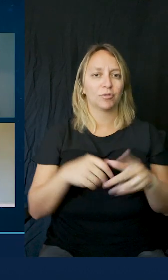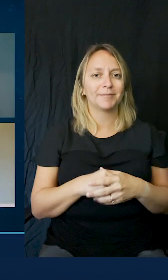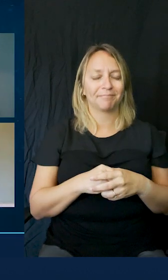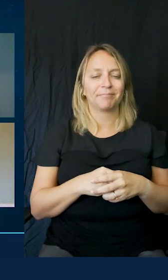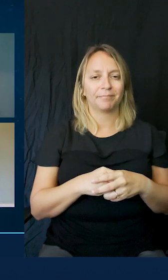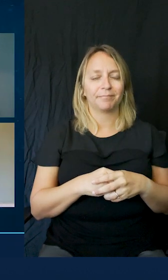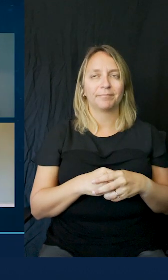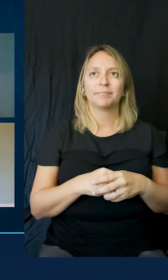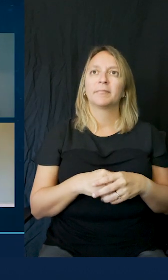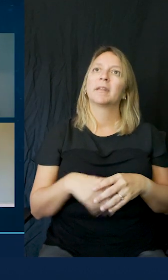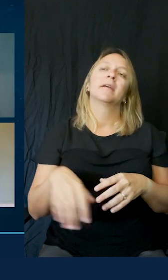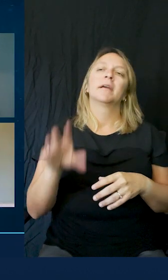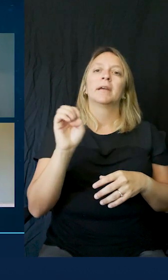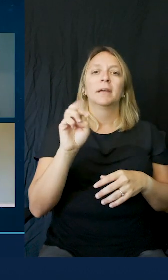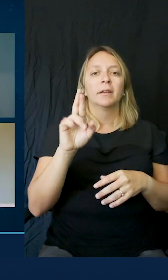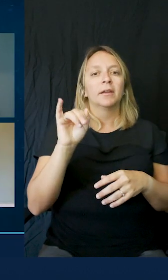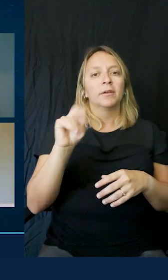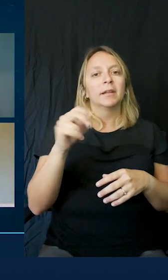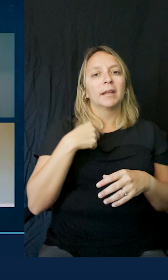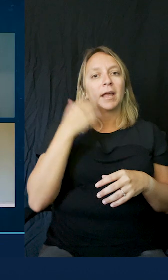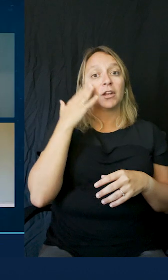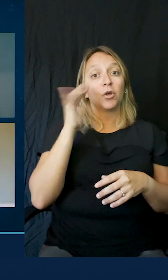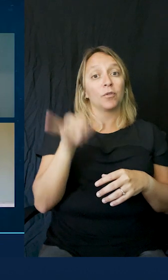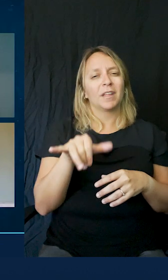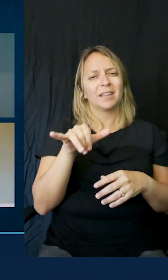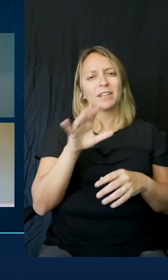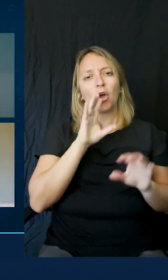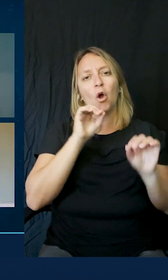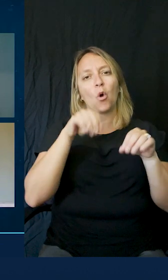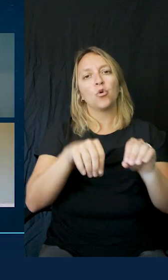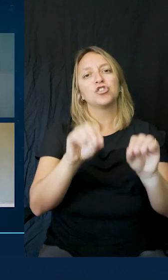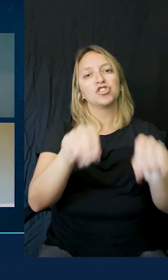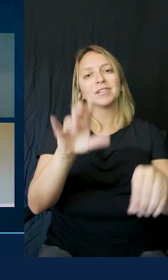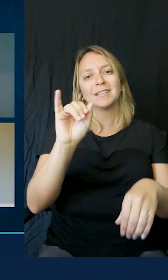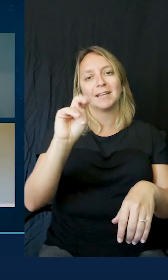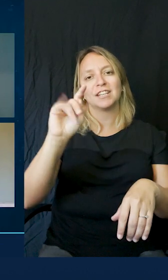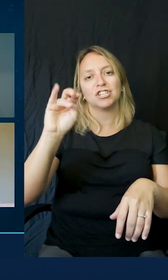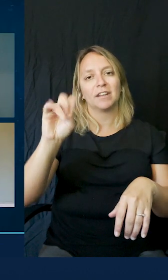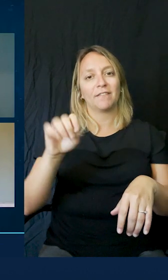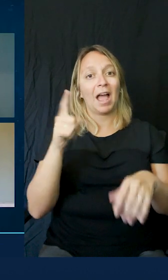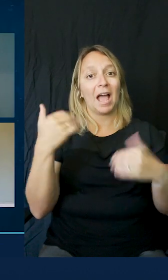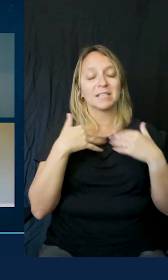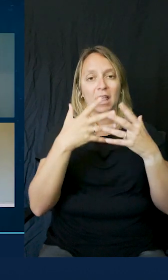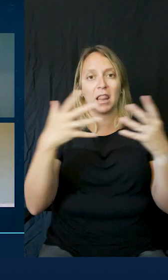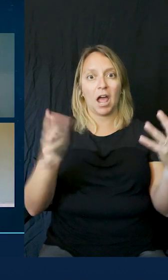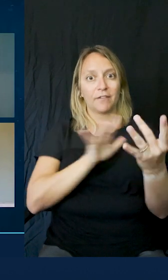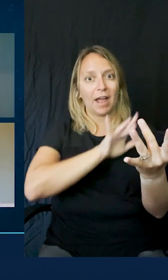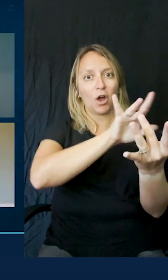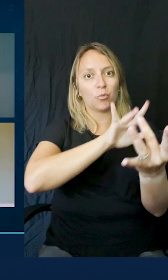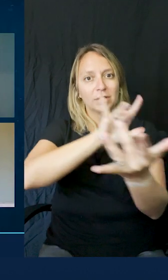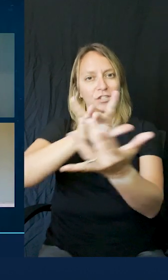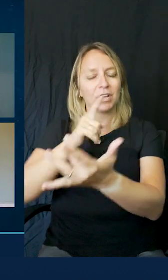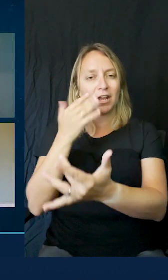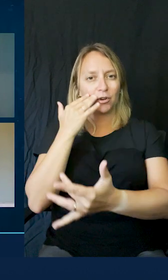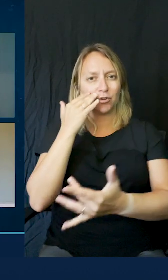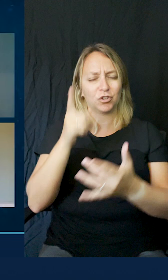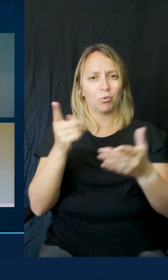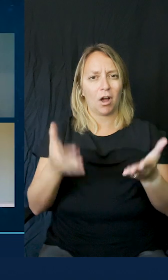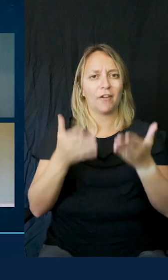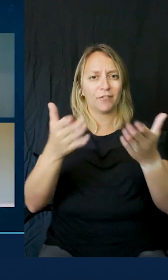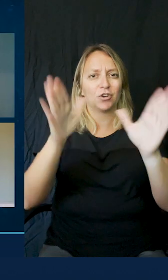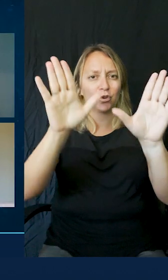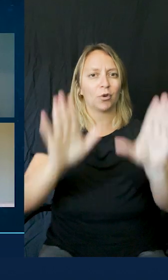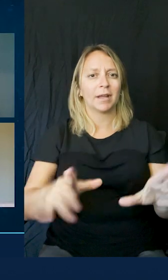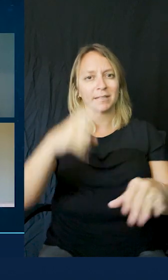And Erin, I know the Oceans Initiative has a lot of outreach programming. I know you all offered a great summer camp during the pandemic